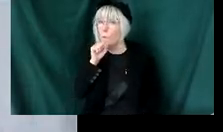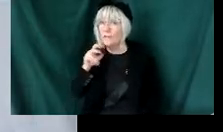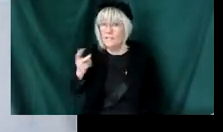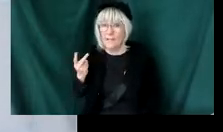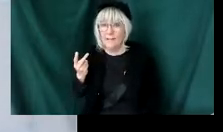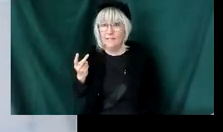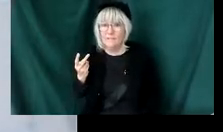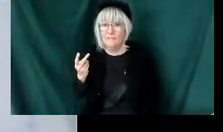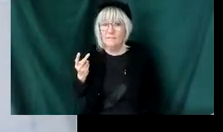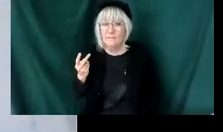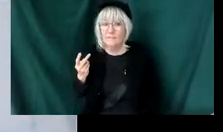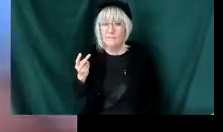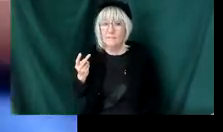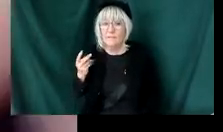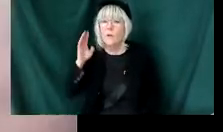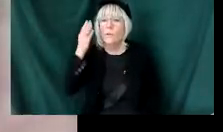second.